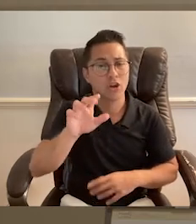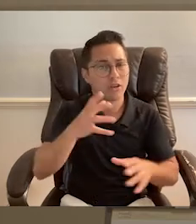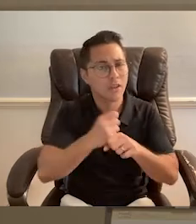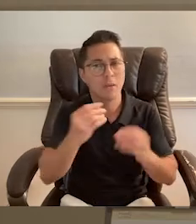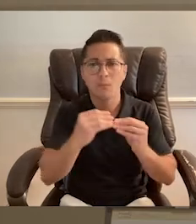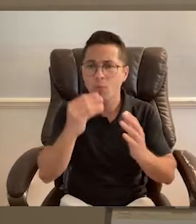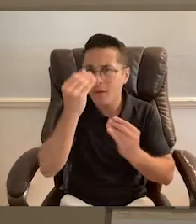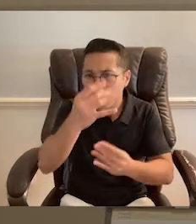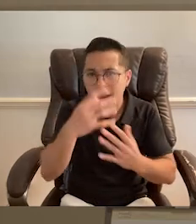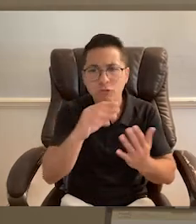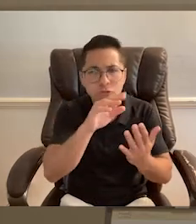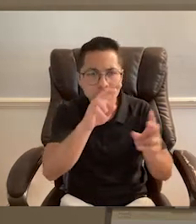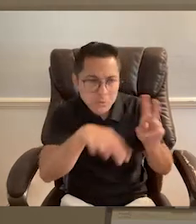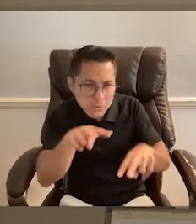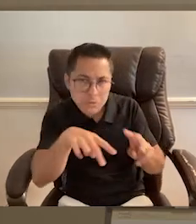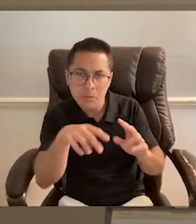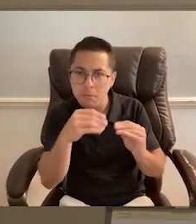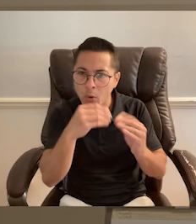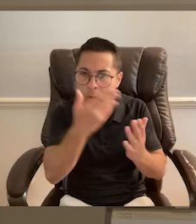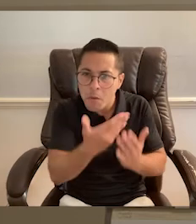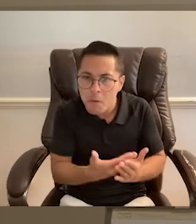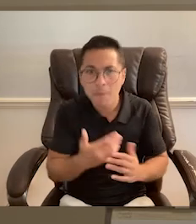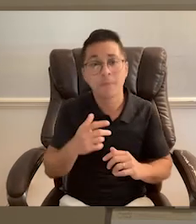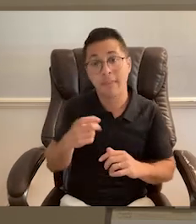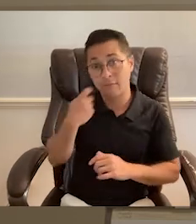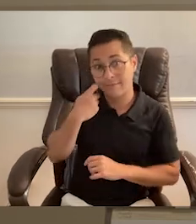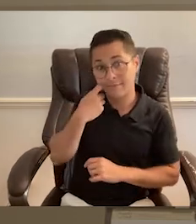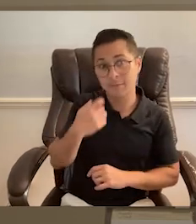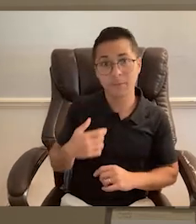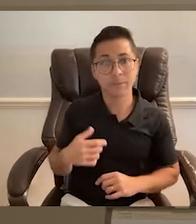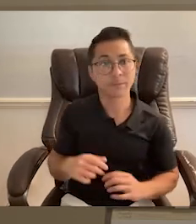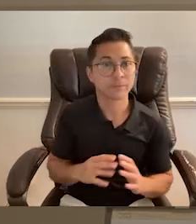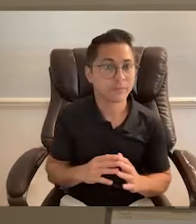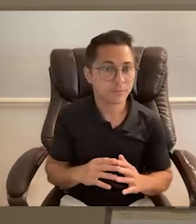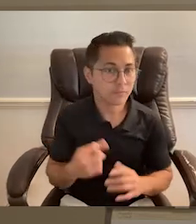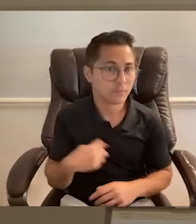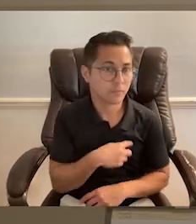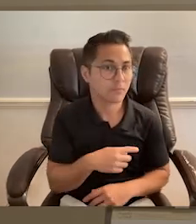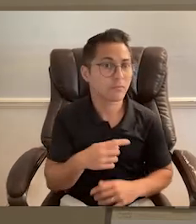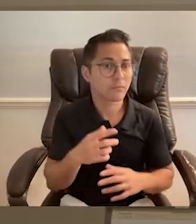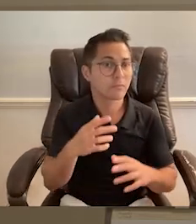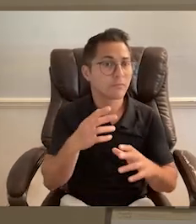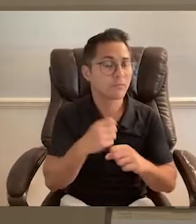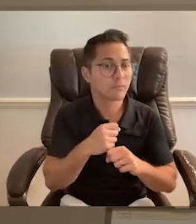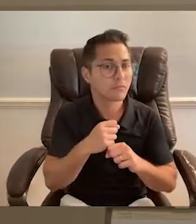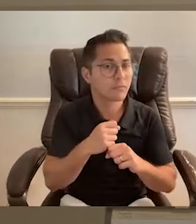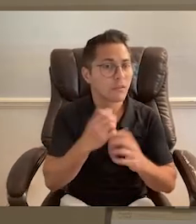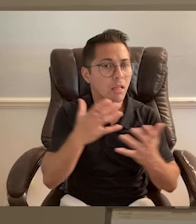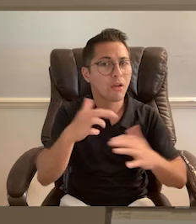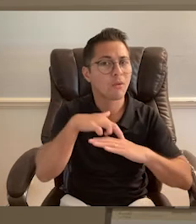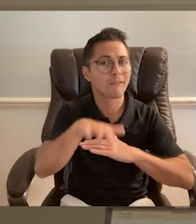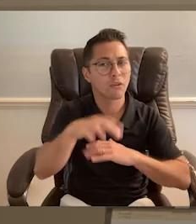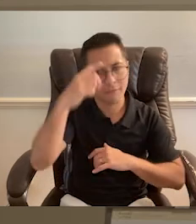our center is really quality of life. So with quality of life, you really have a full quality of life when you're participating